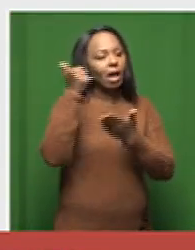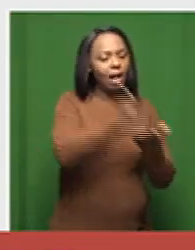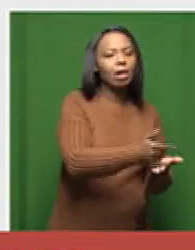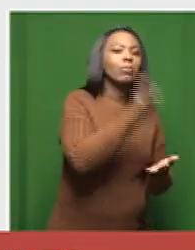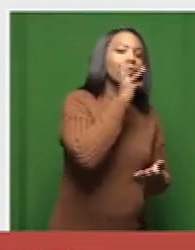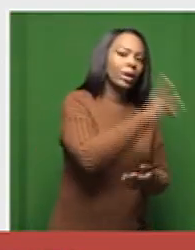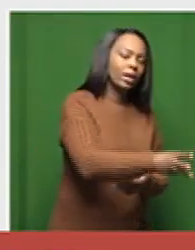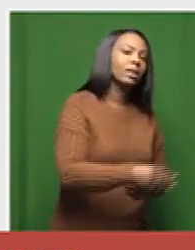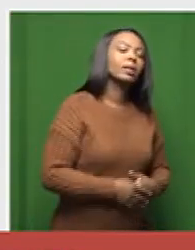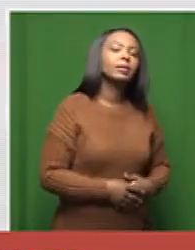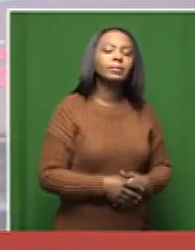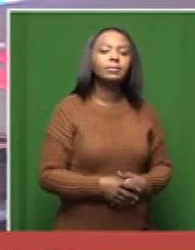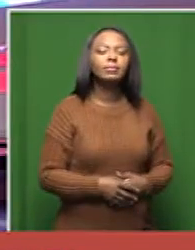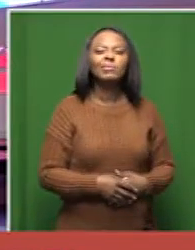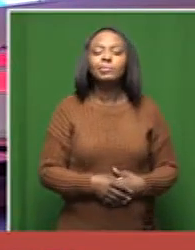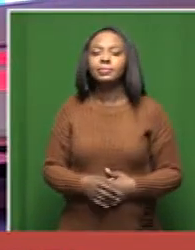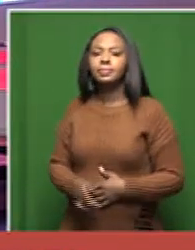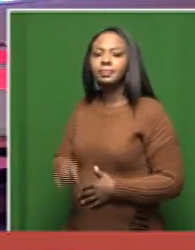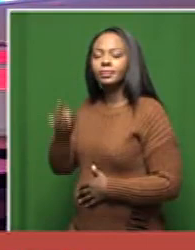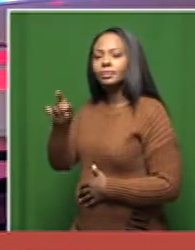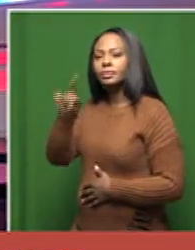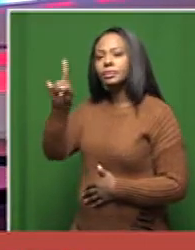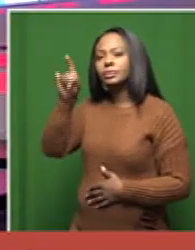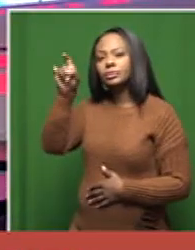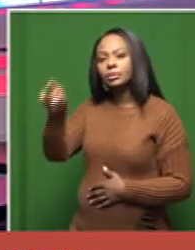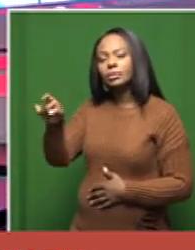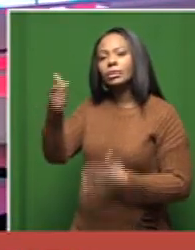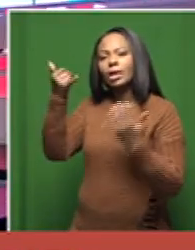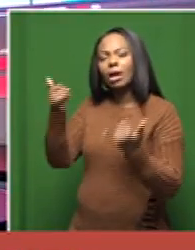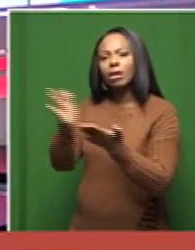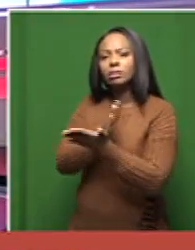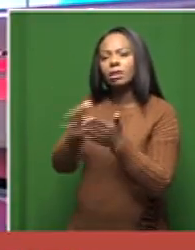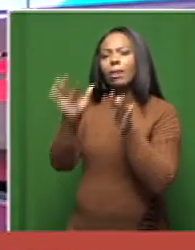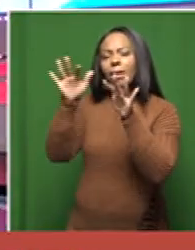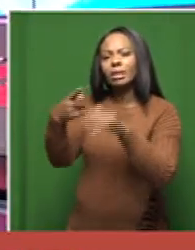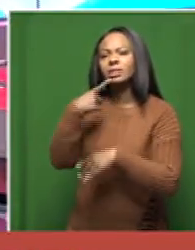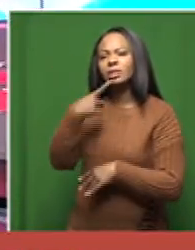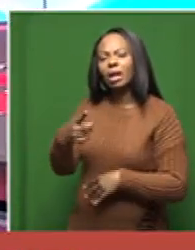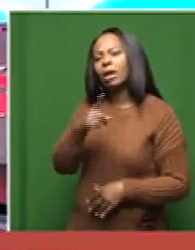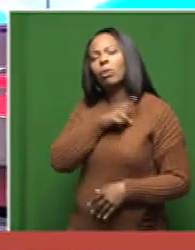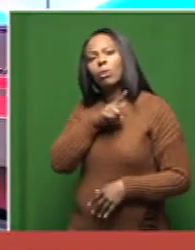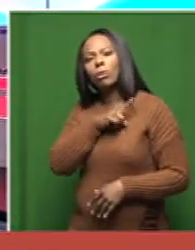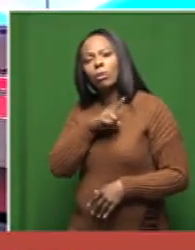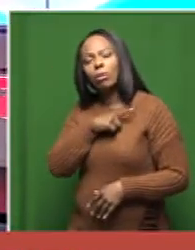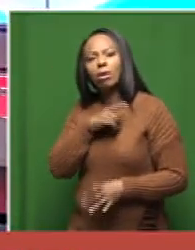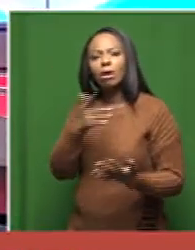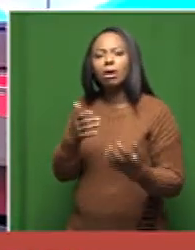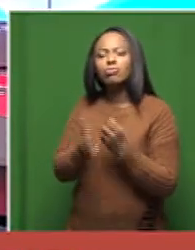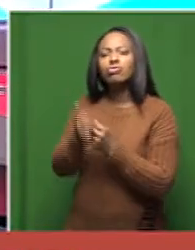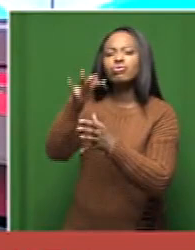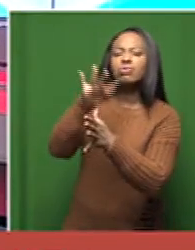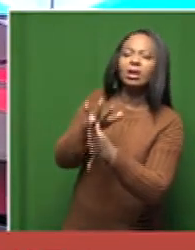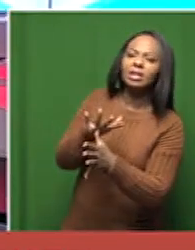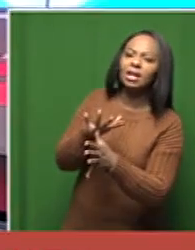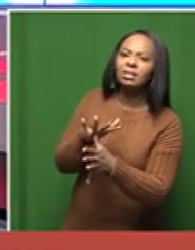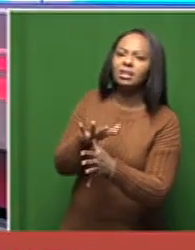well. And a question for you is, some people are saying, why are you prioritizing people